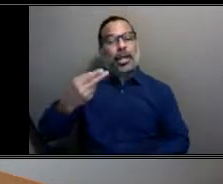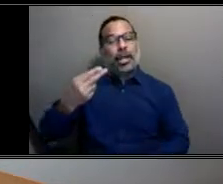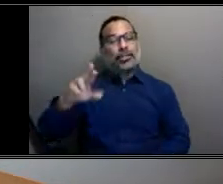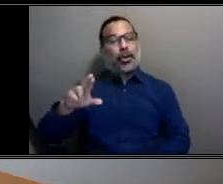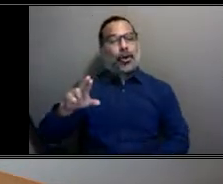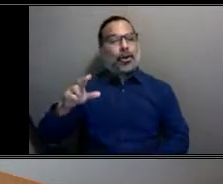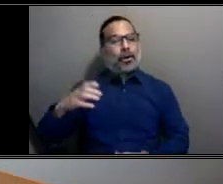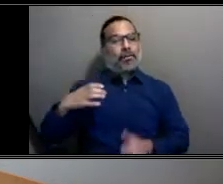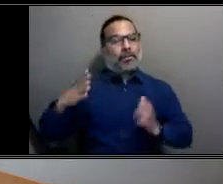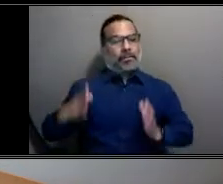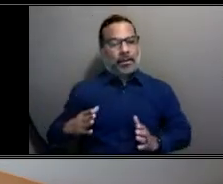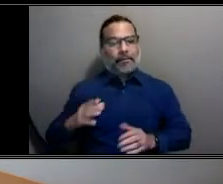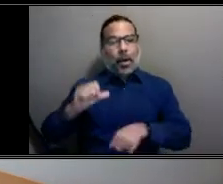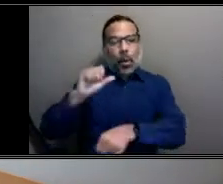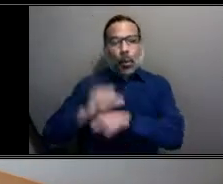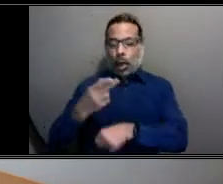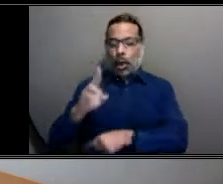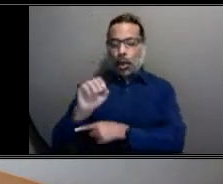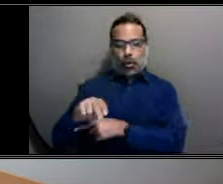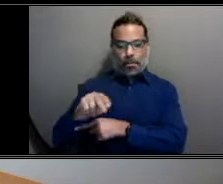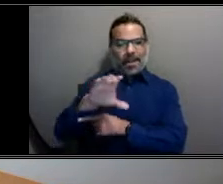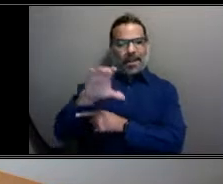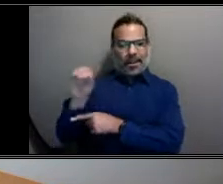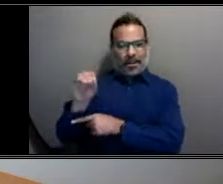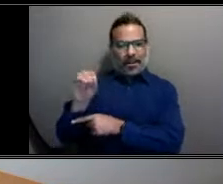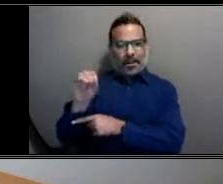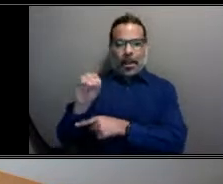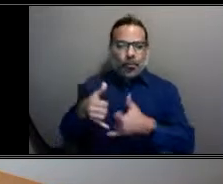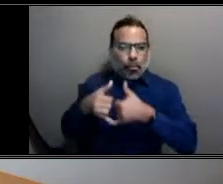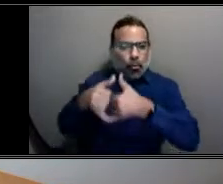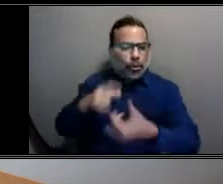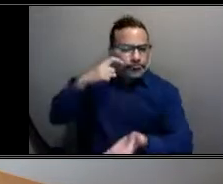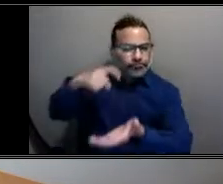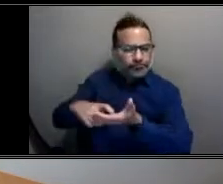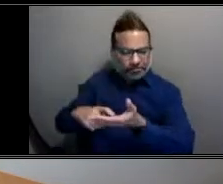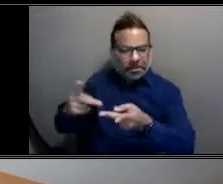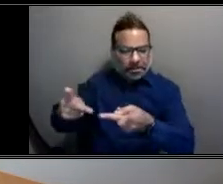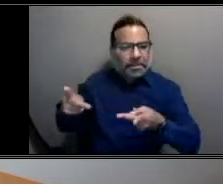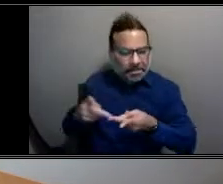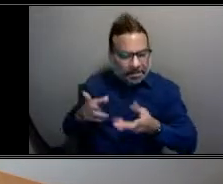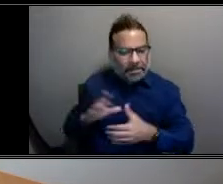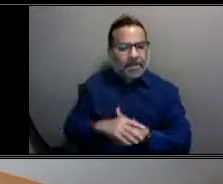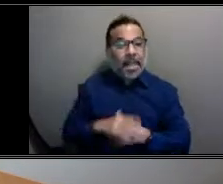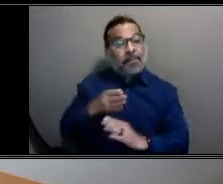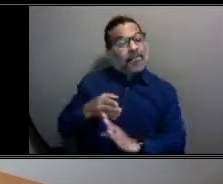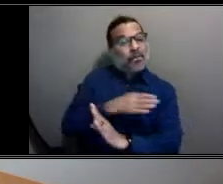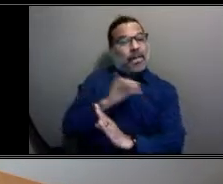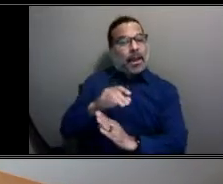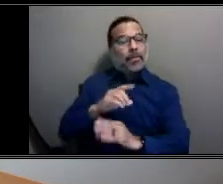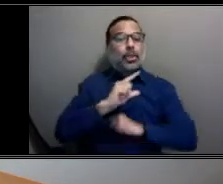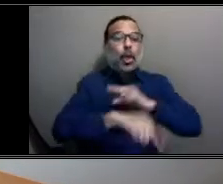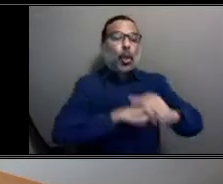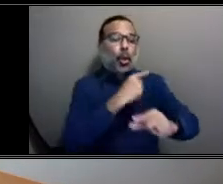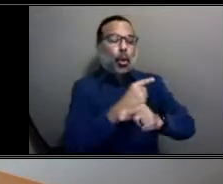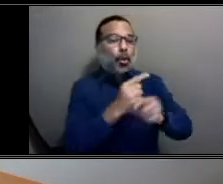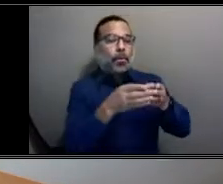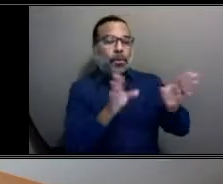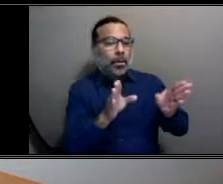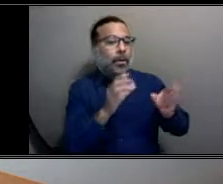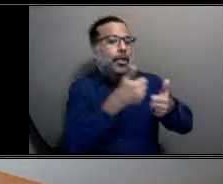for WorkHuman. We are in the rewards and recognition space. Prior to that, I served as the Global Chief